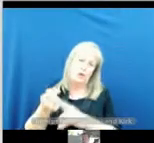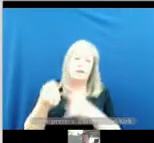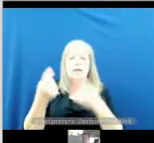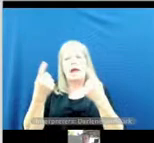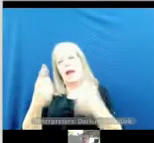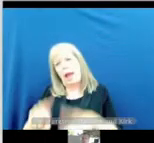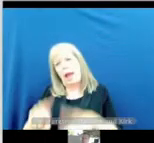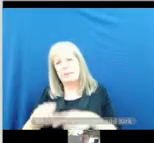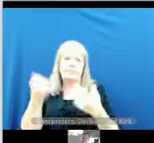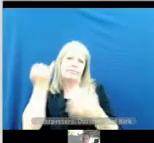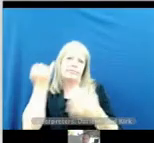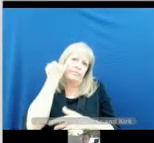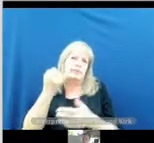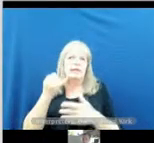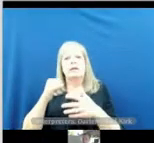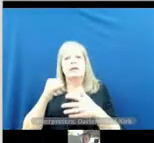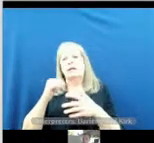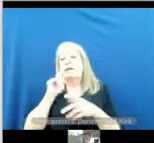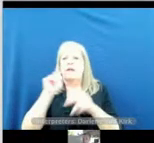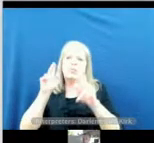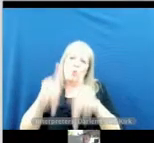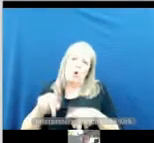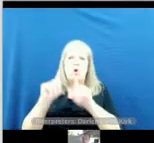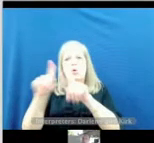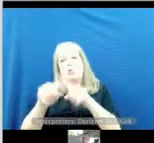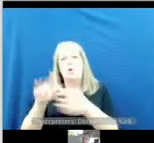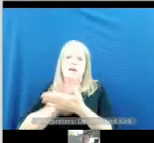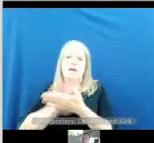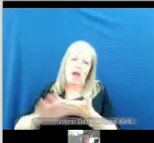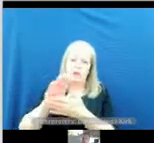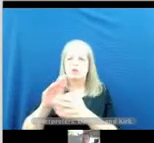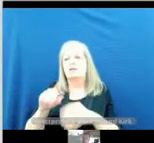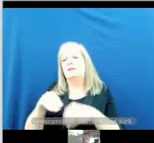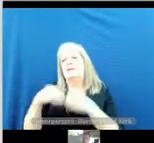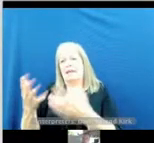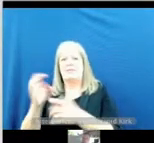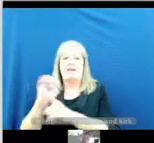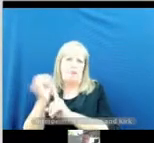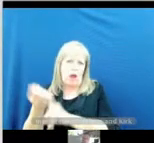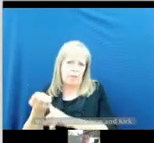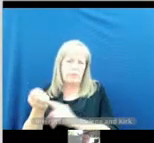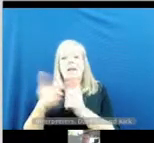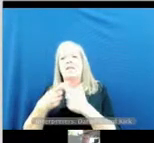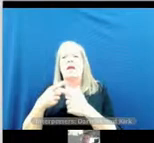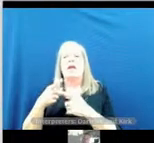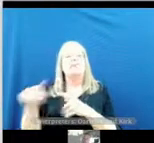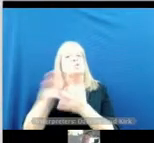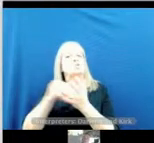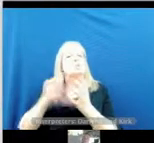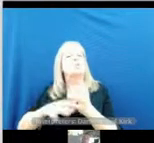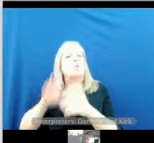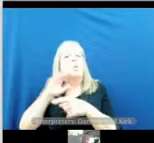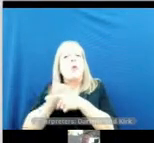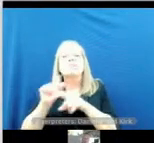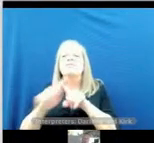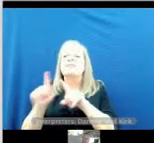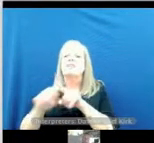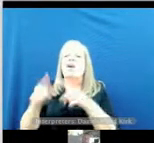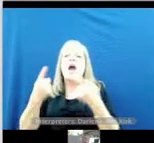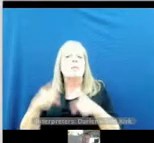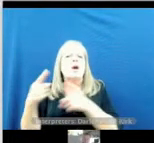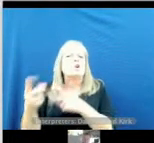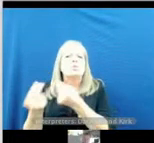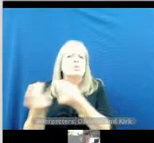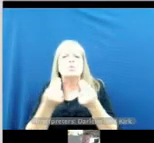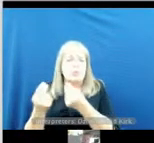college, here's the environment, et cetera, and then practice in those scenarios. So what I would challenge you then is always to be talking